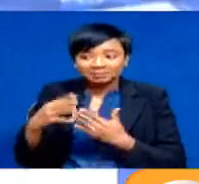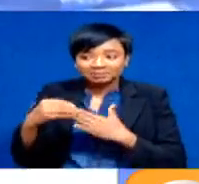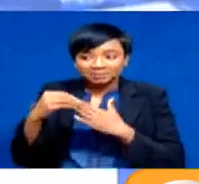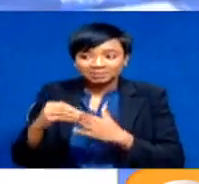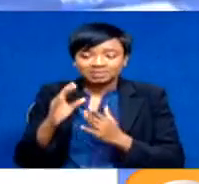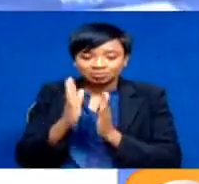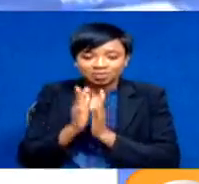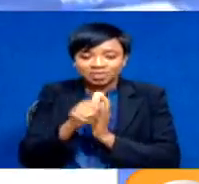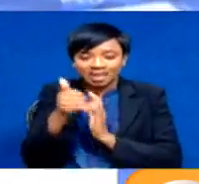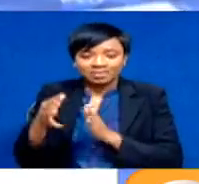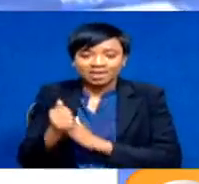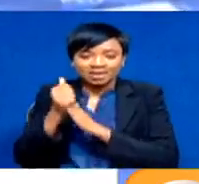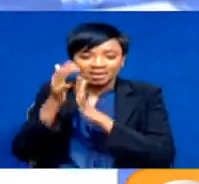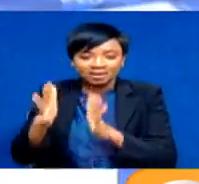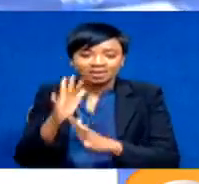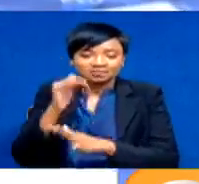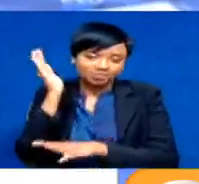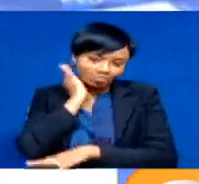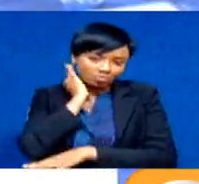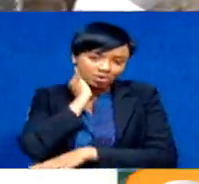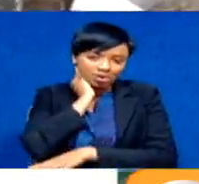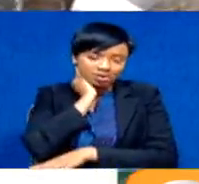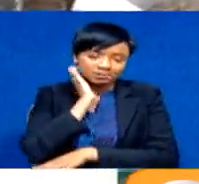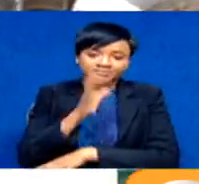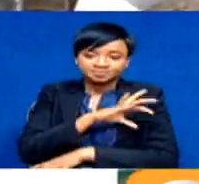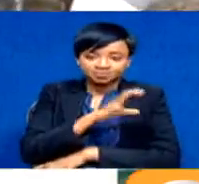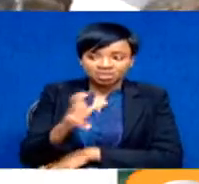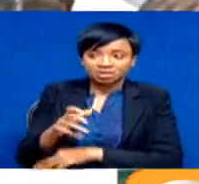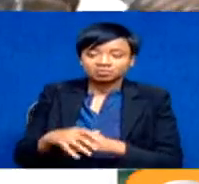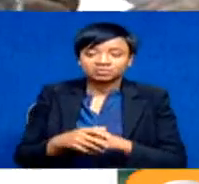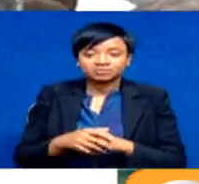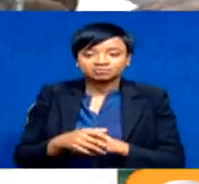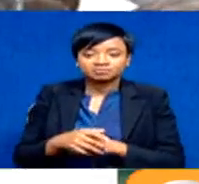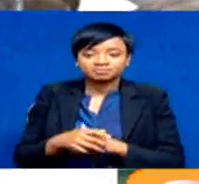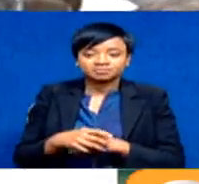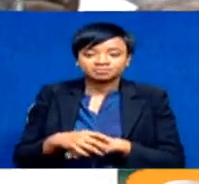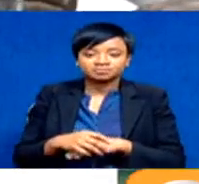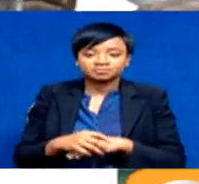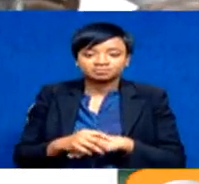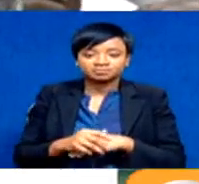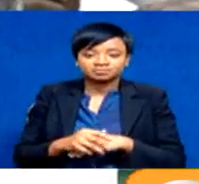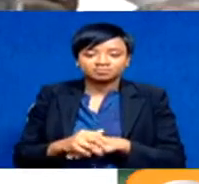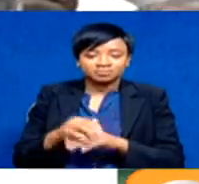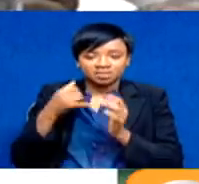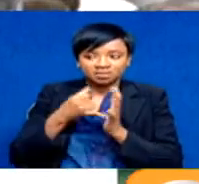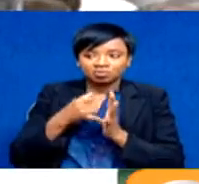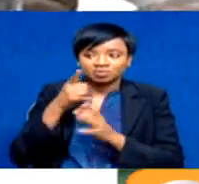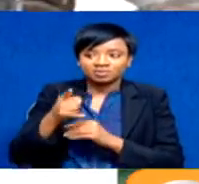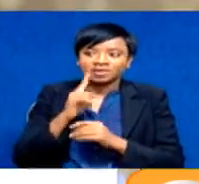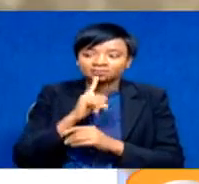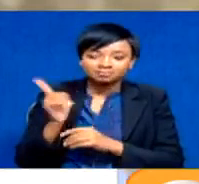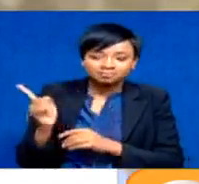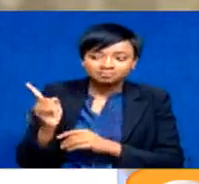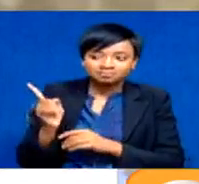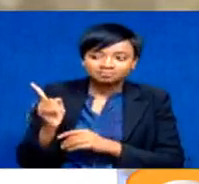charge, with a section of leaders from Murang'a County, that is the host county for the water project, joining in. The